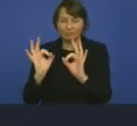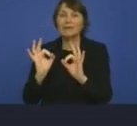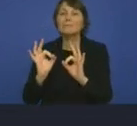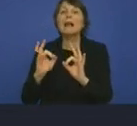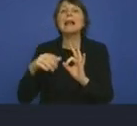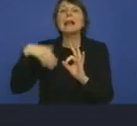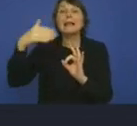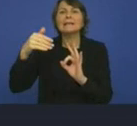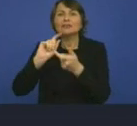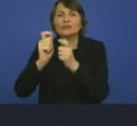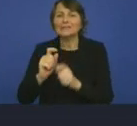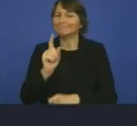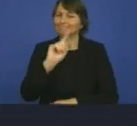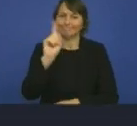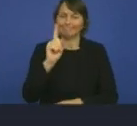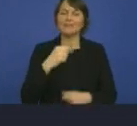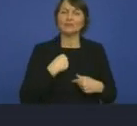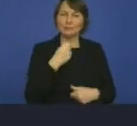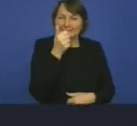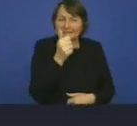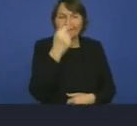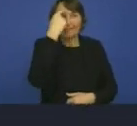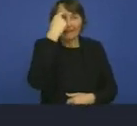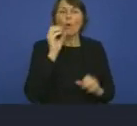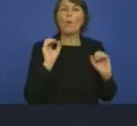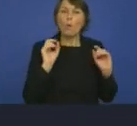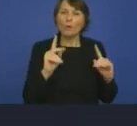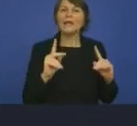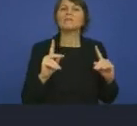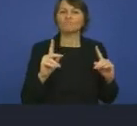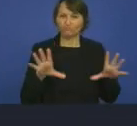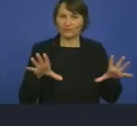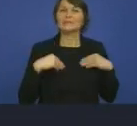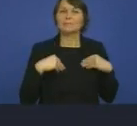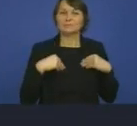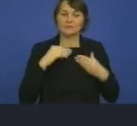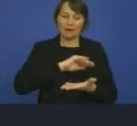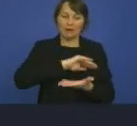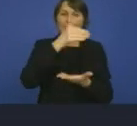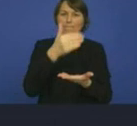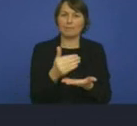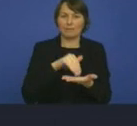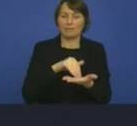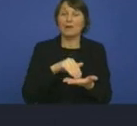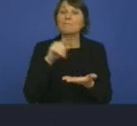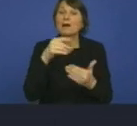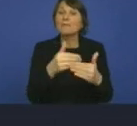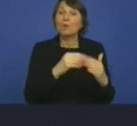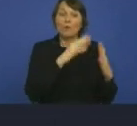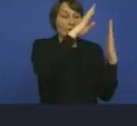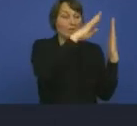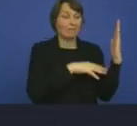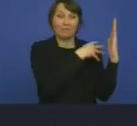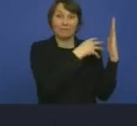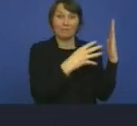sum that is allowed. And this lump sum must be in your budget form. Make sure that your request in